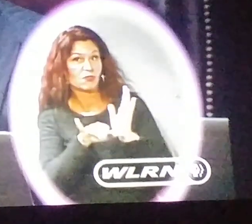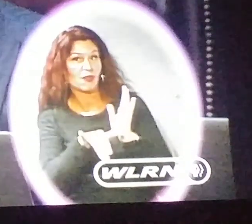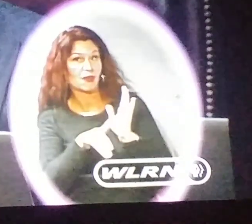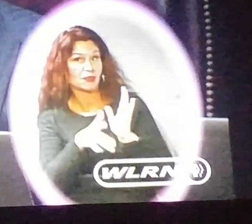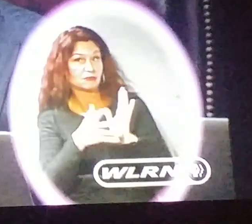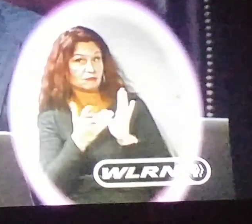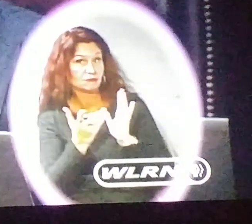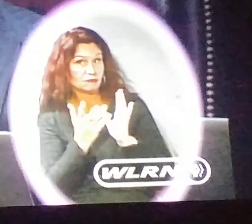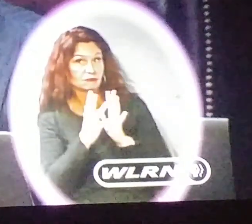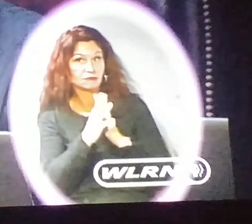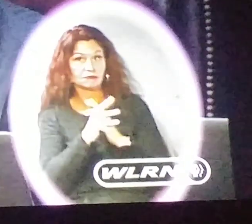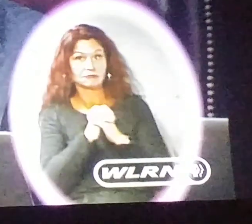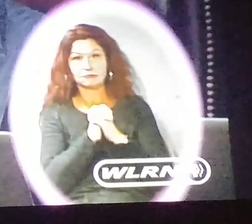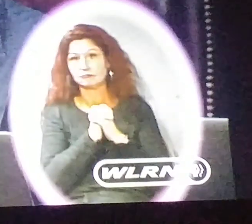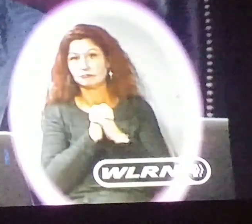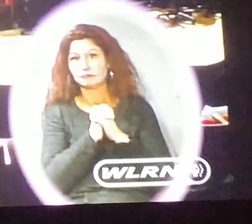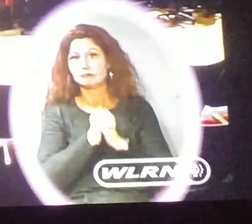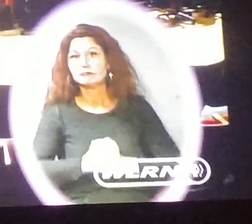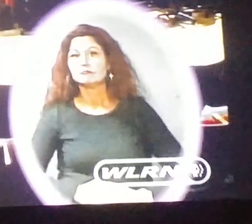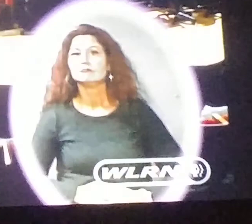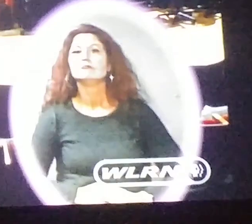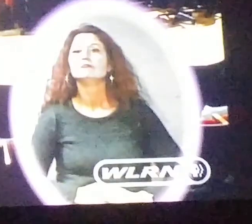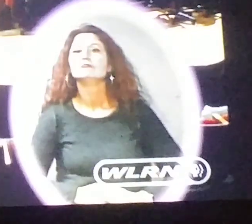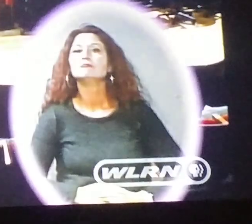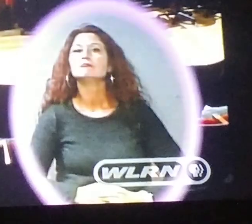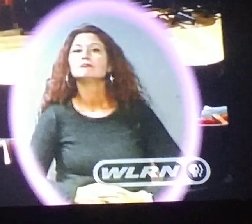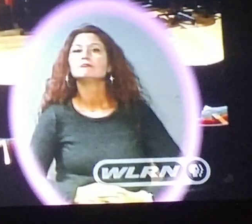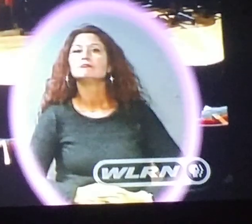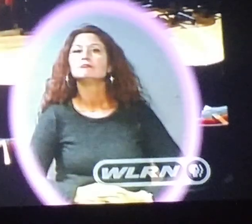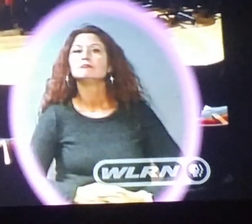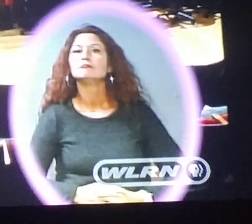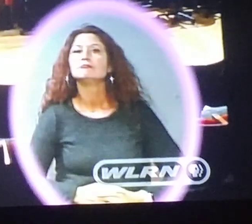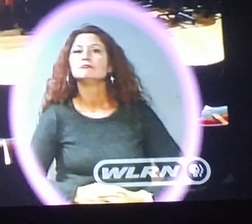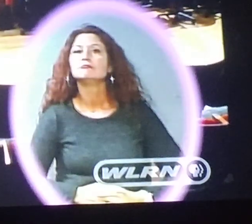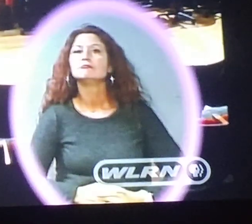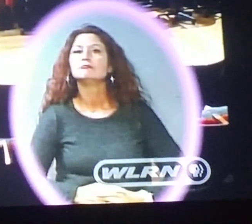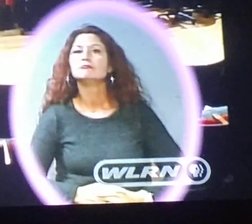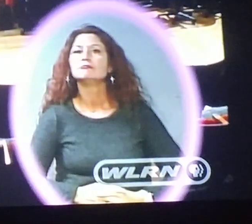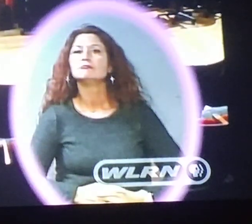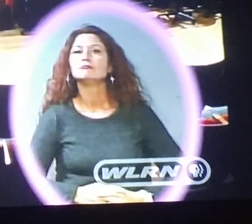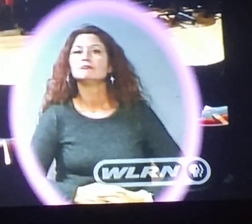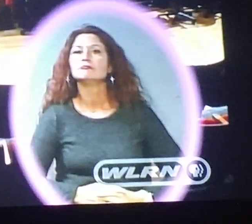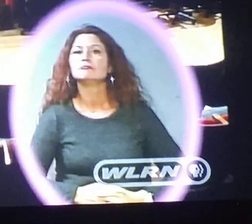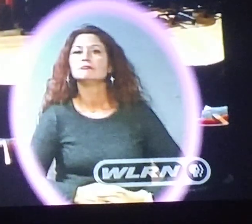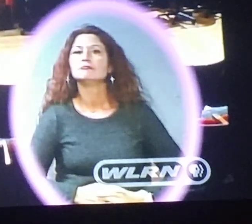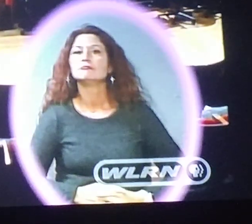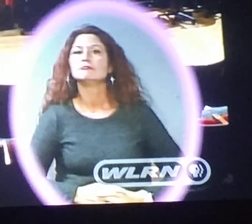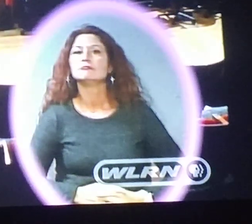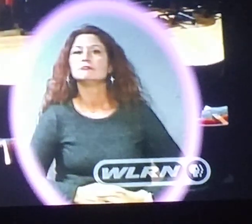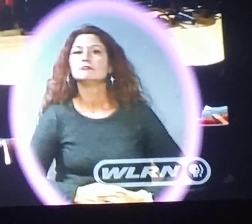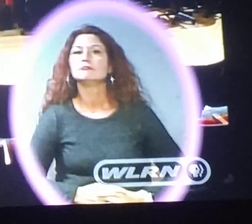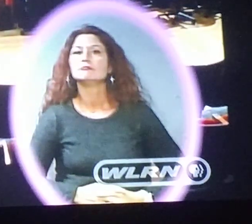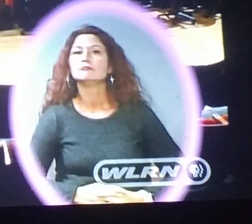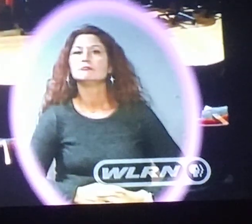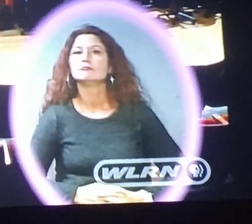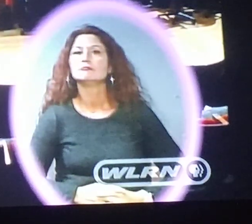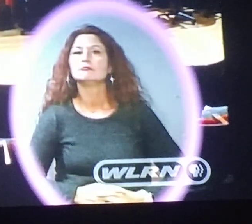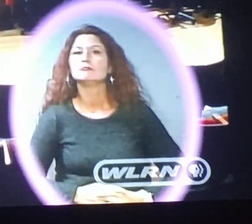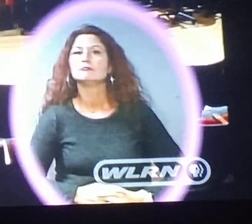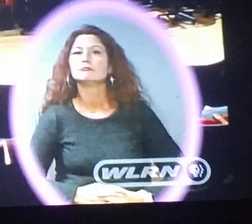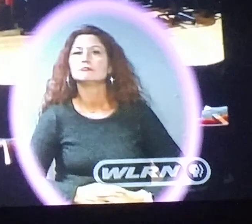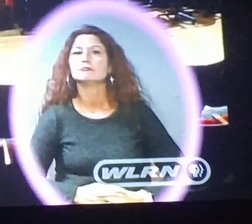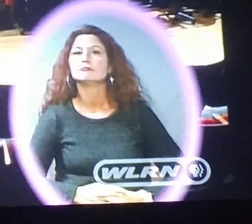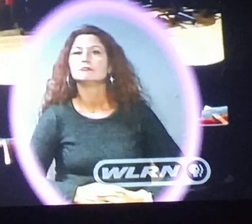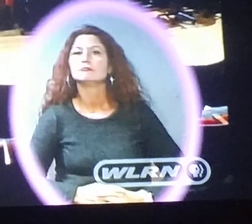a similar conclusion. Thank you, Madam Chair. Thank you, sir. Alvaro? Thank